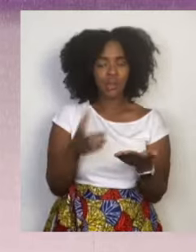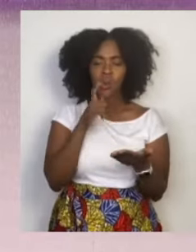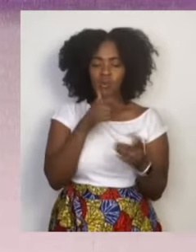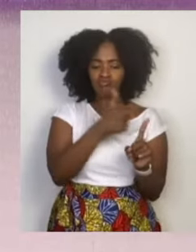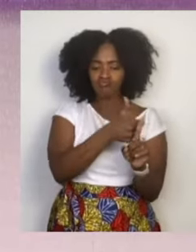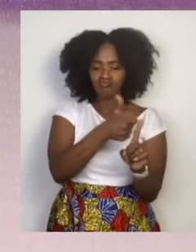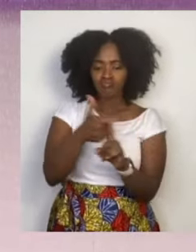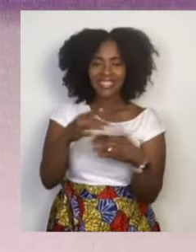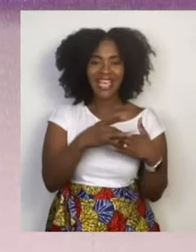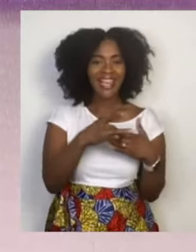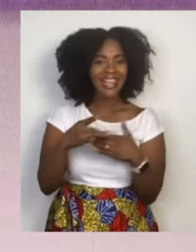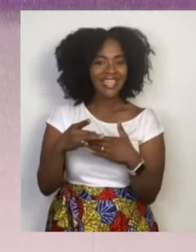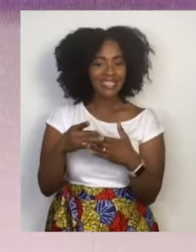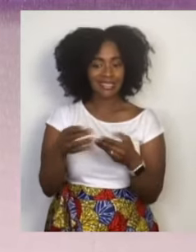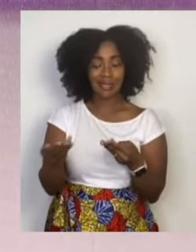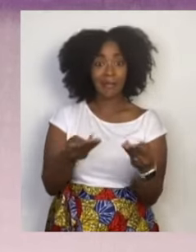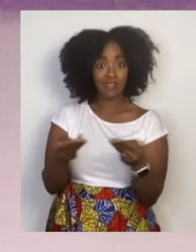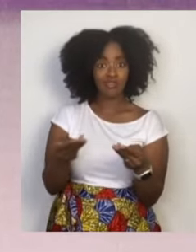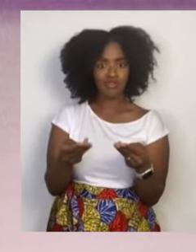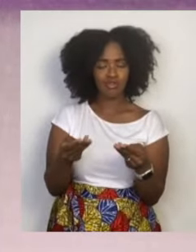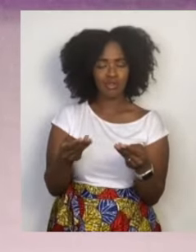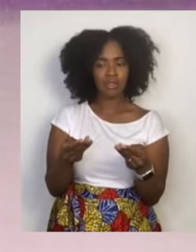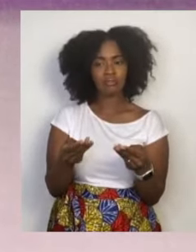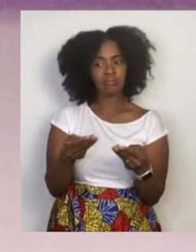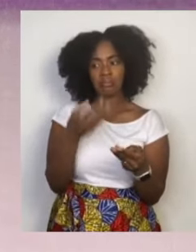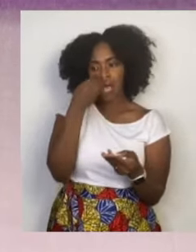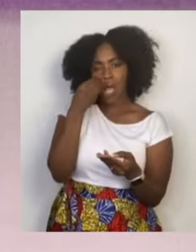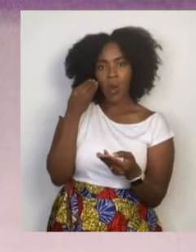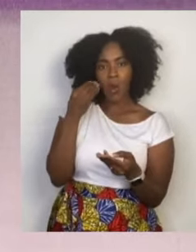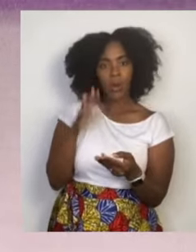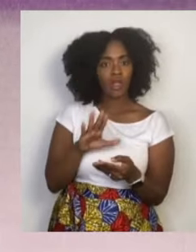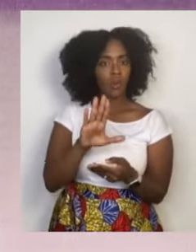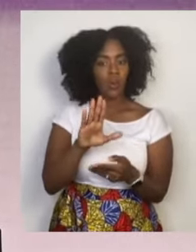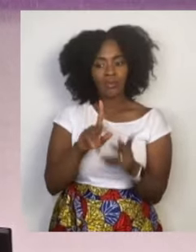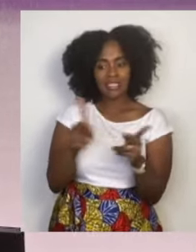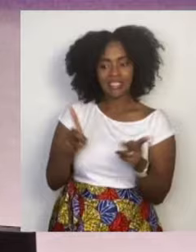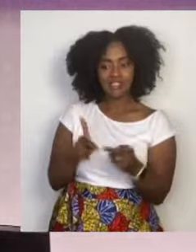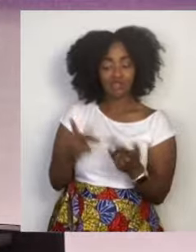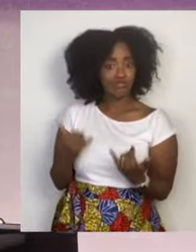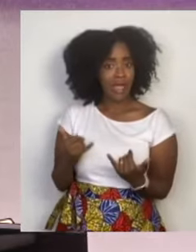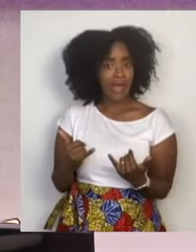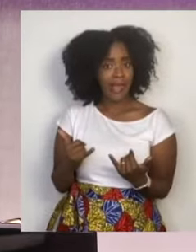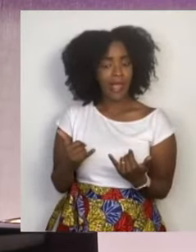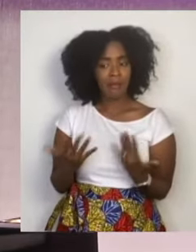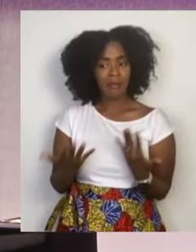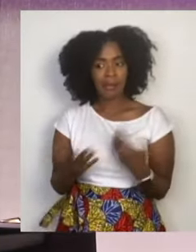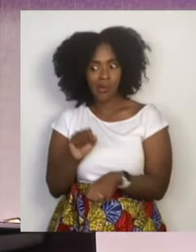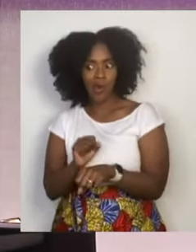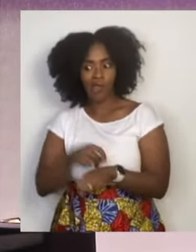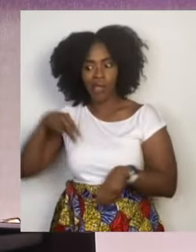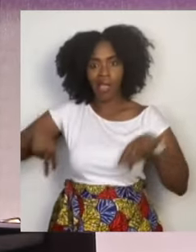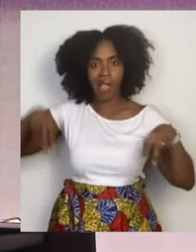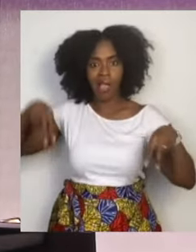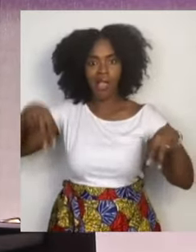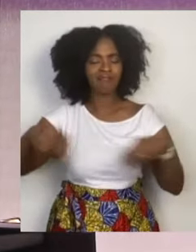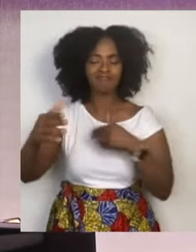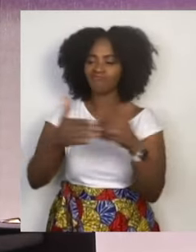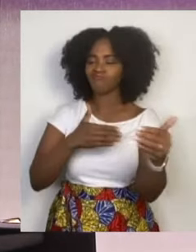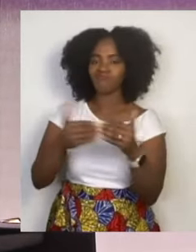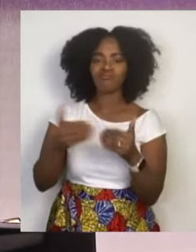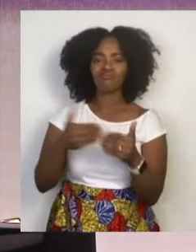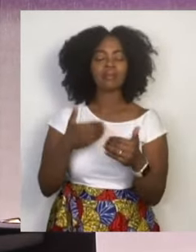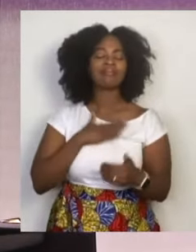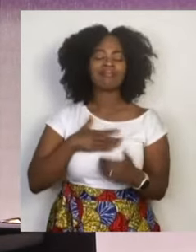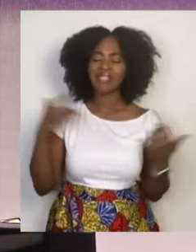I don't care what your post is, leave it. And you can come down here because you deserve a moment. You deserve an opportunity.